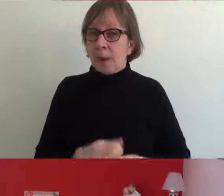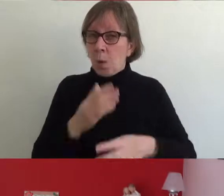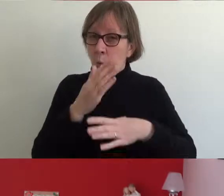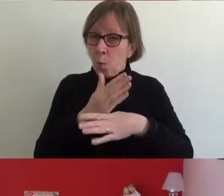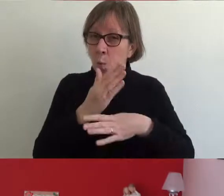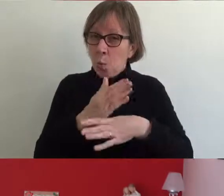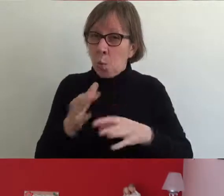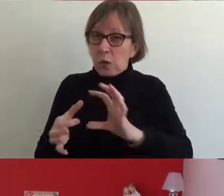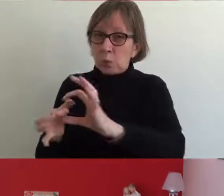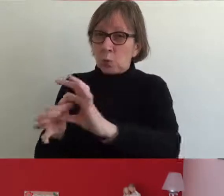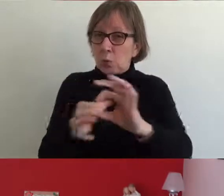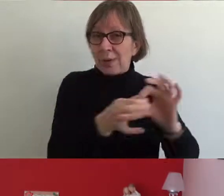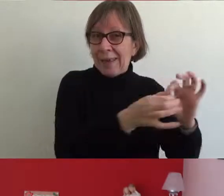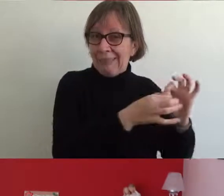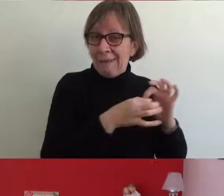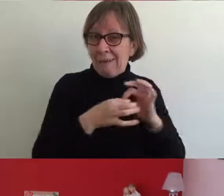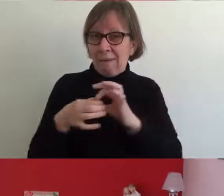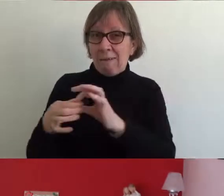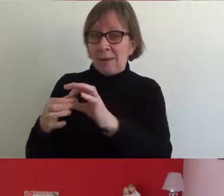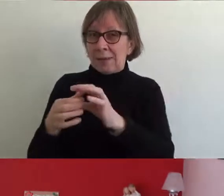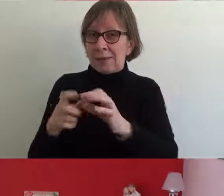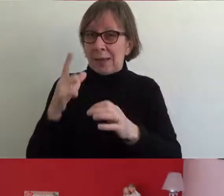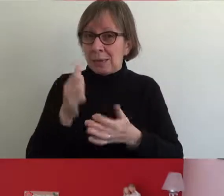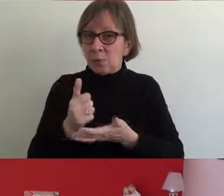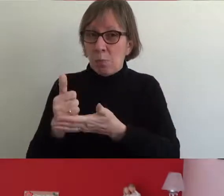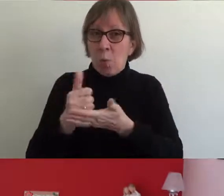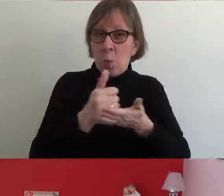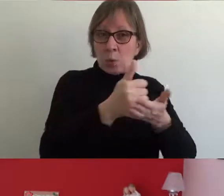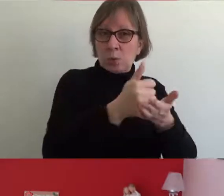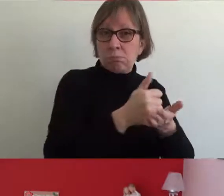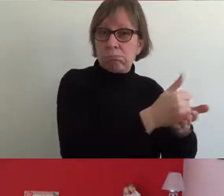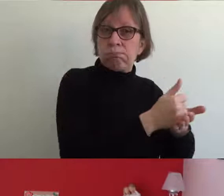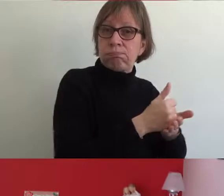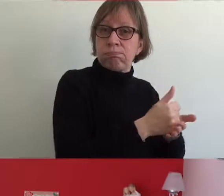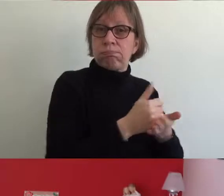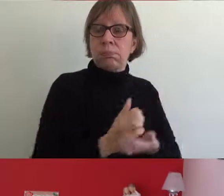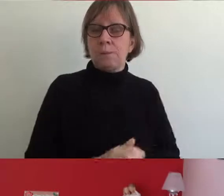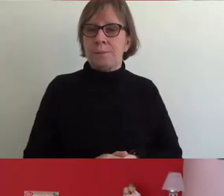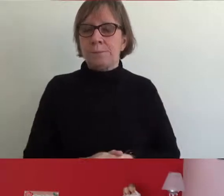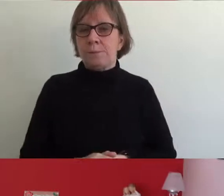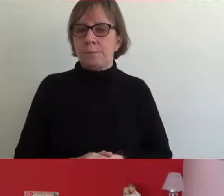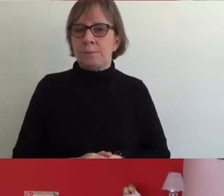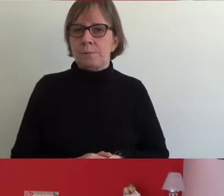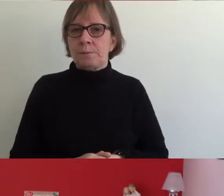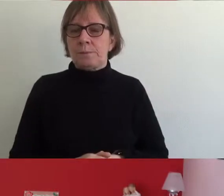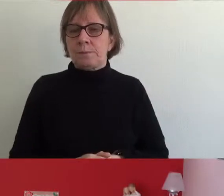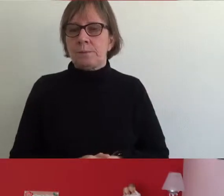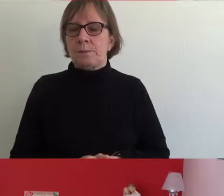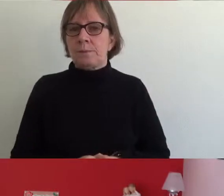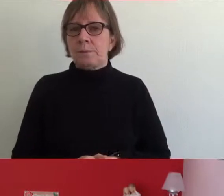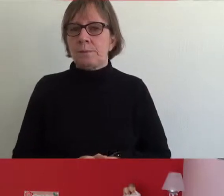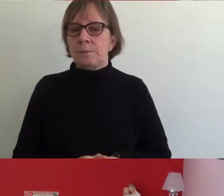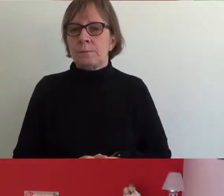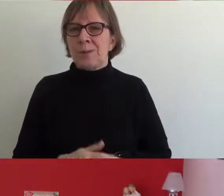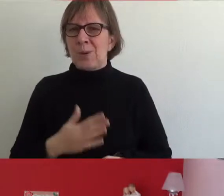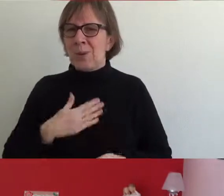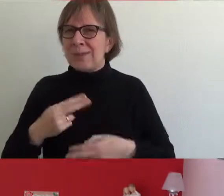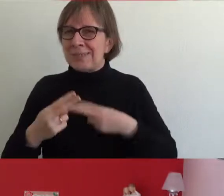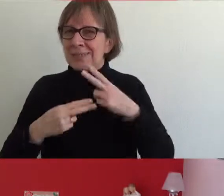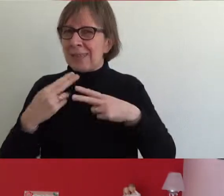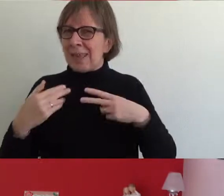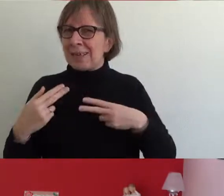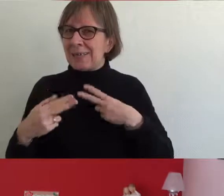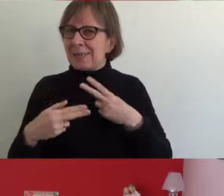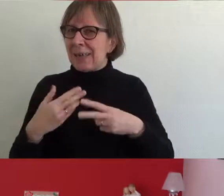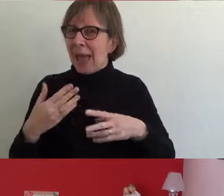much about how we work together in supporting others, in supporting other people. And I'd